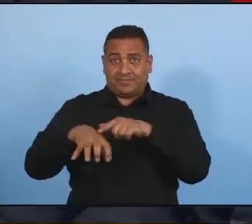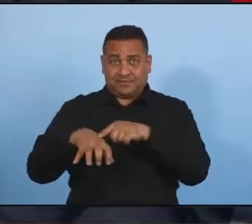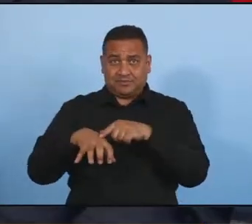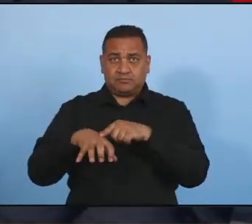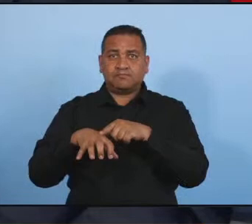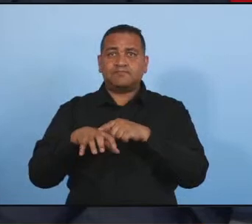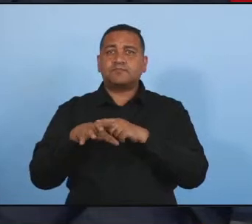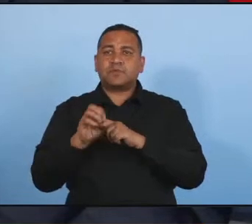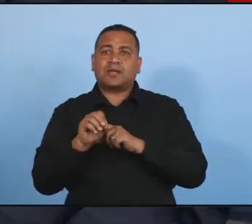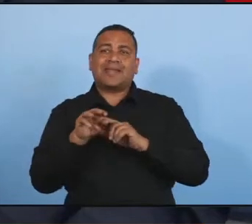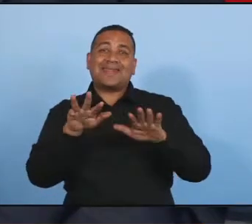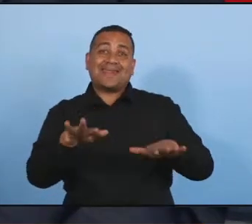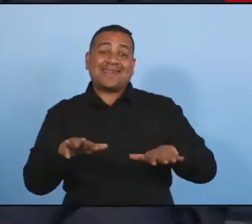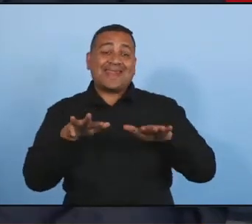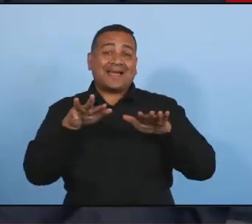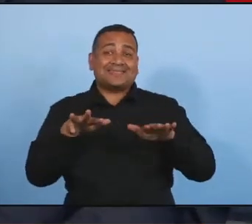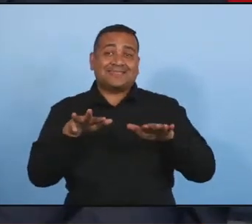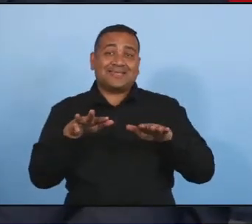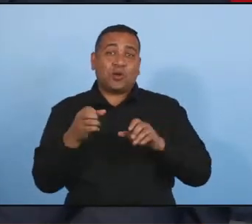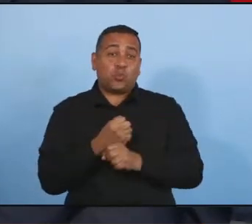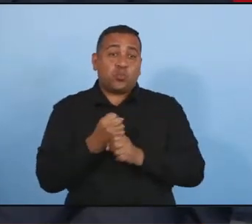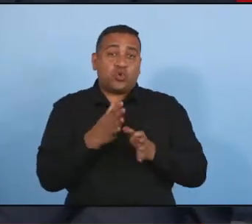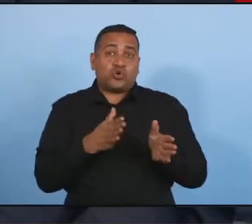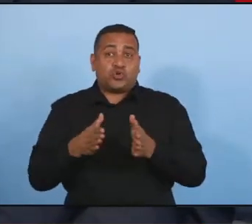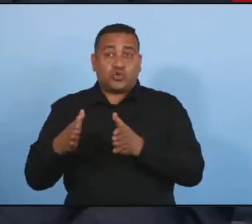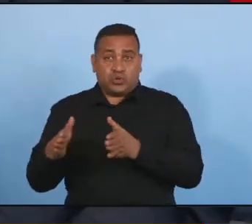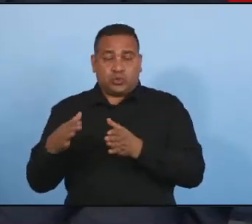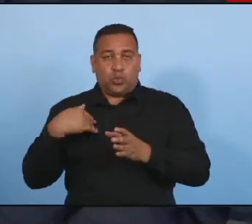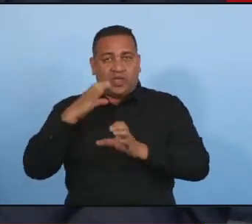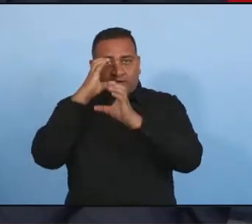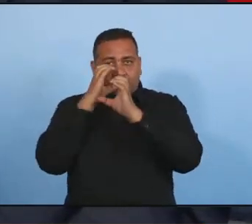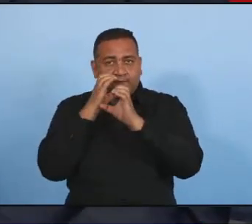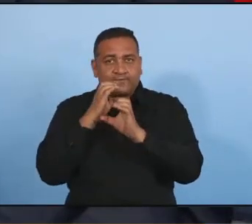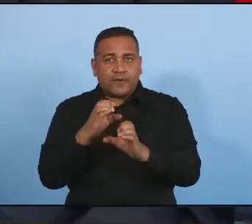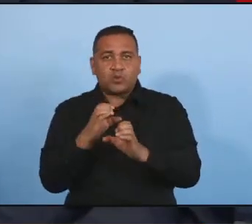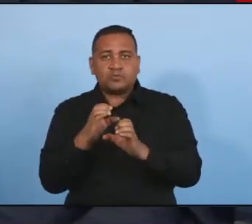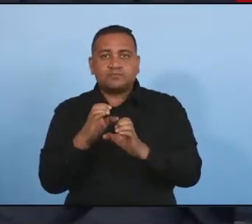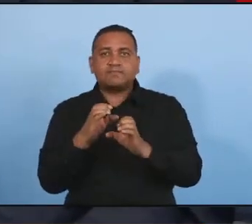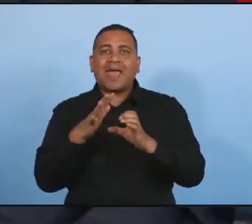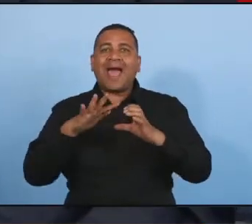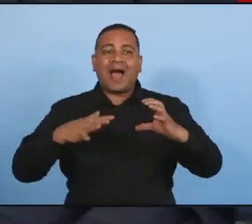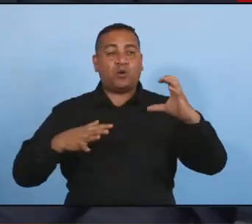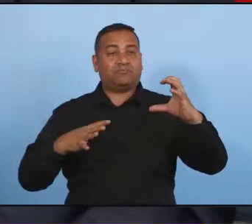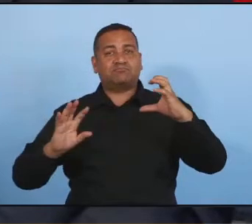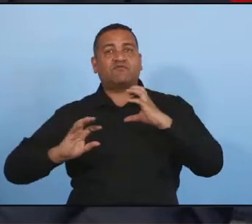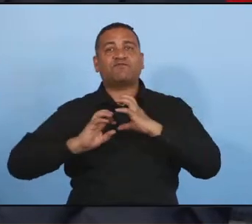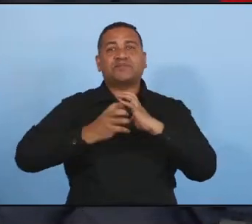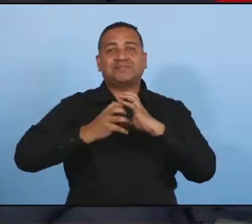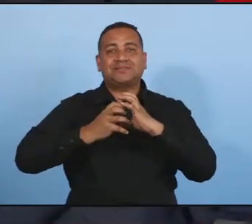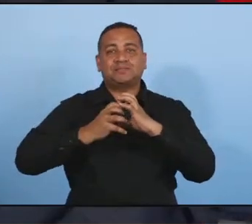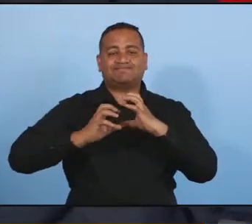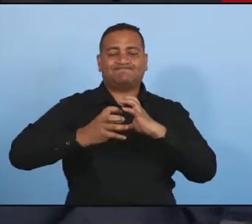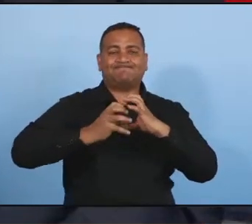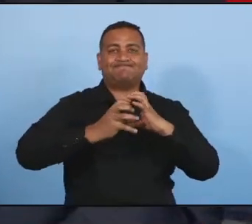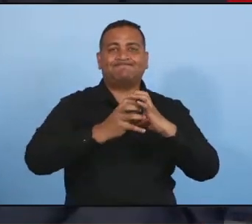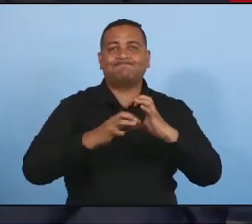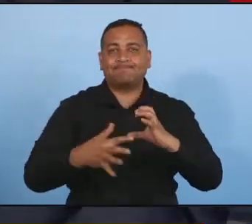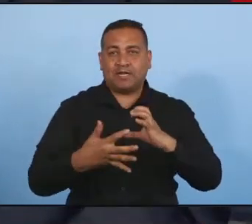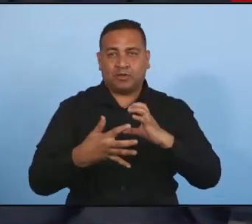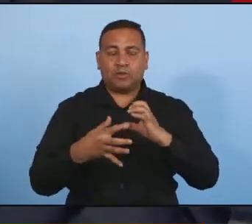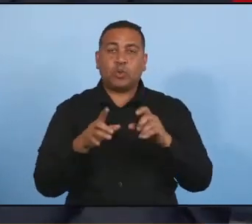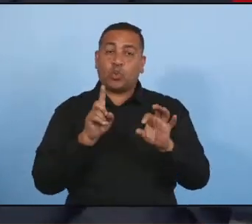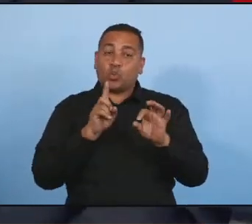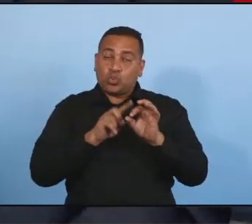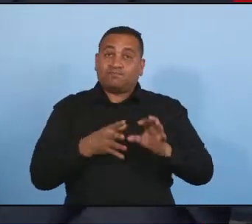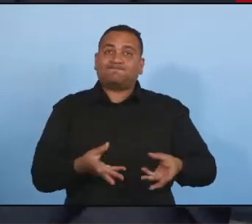at Wingfield campus, we focus predominantly on the fitter qualification, the fitter and turner, which we have been accredited for